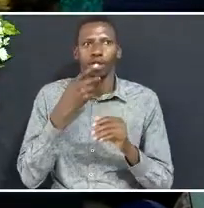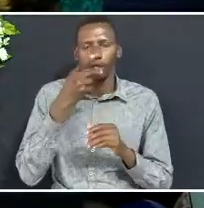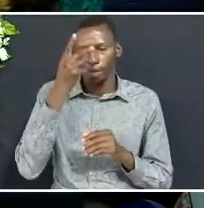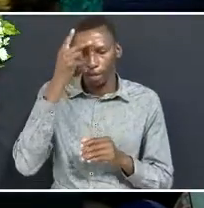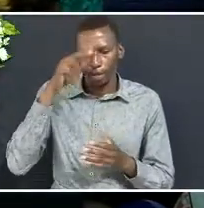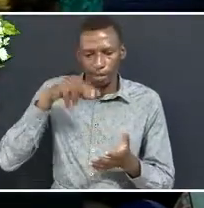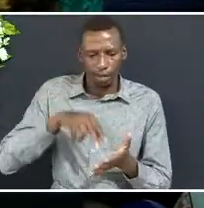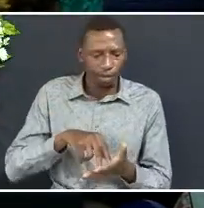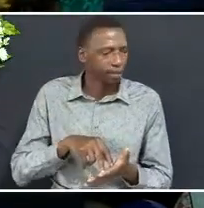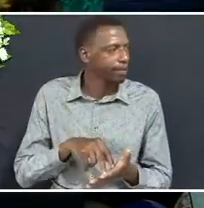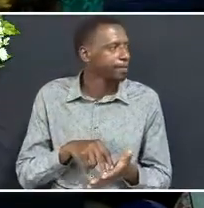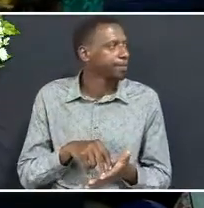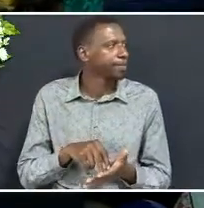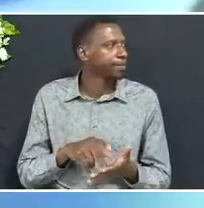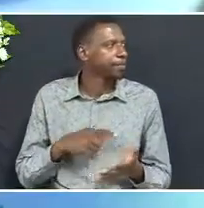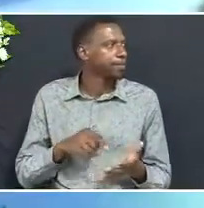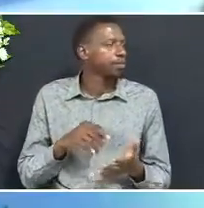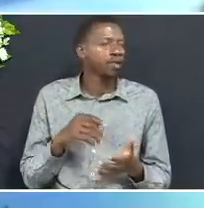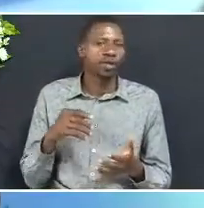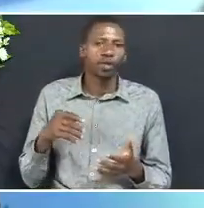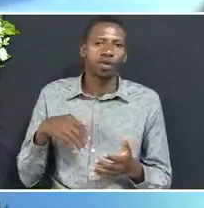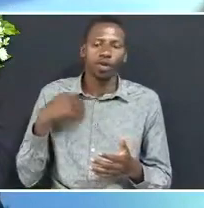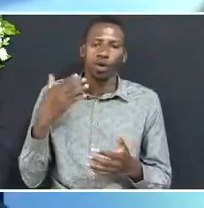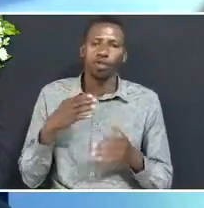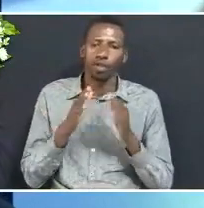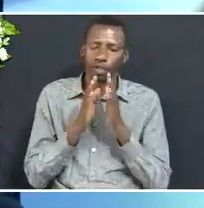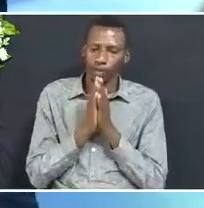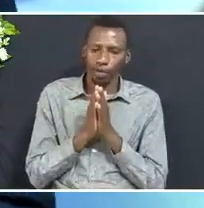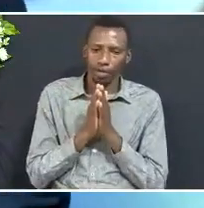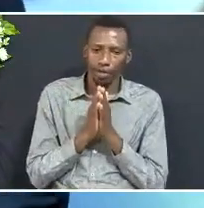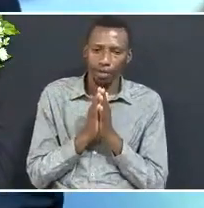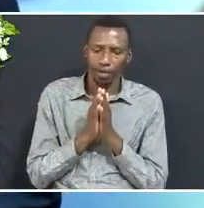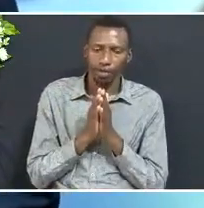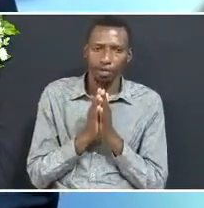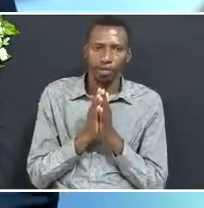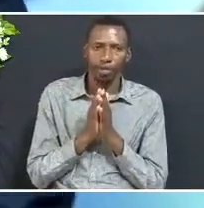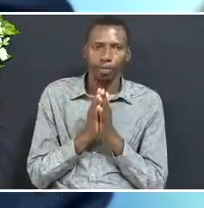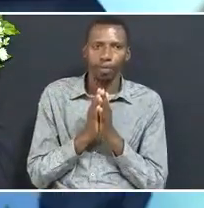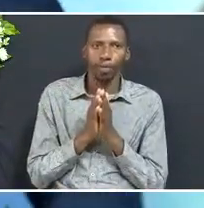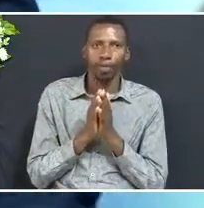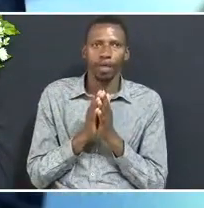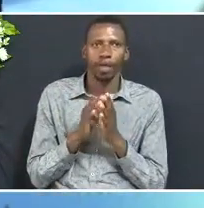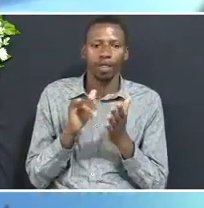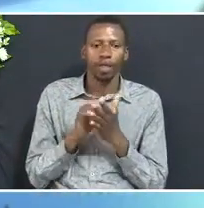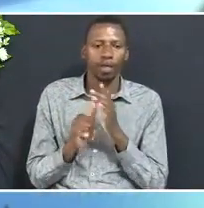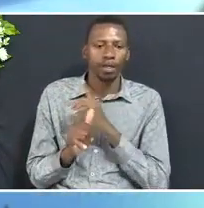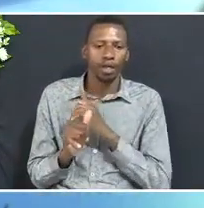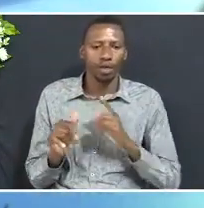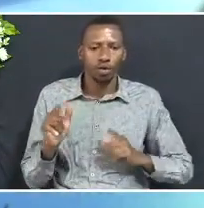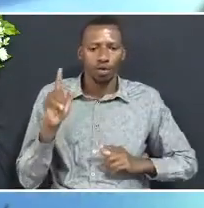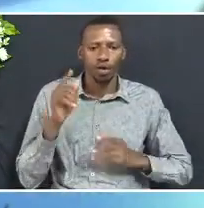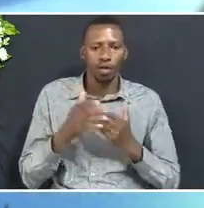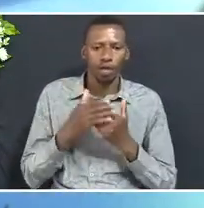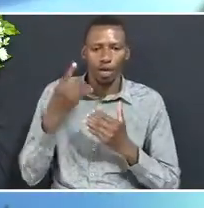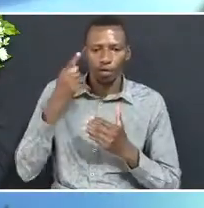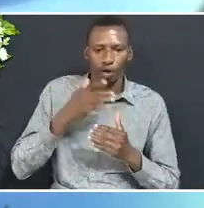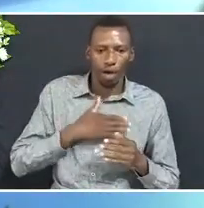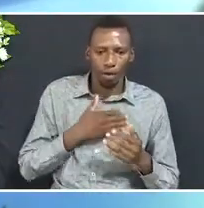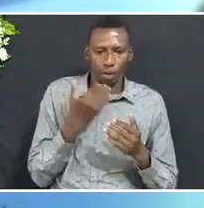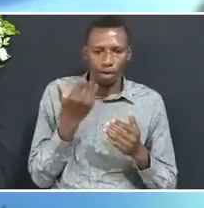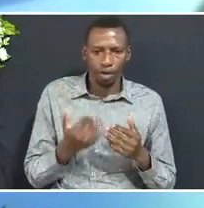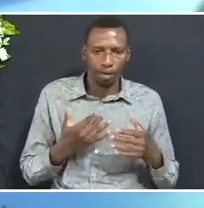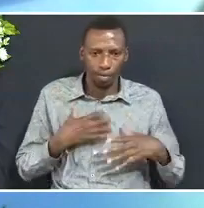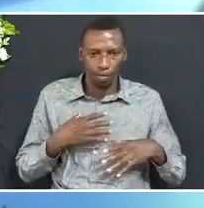up. We have been prayed for, so that the Lord can take care of our young people when they go out